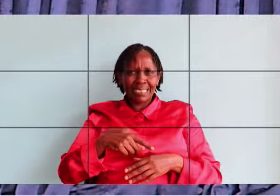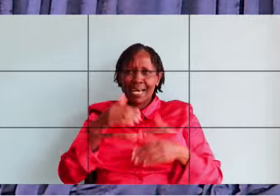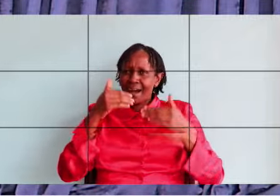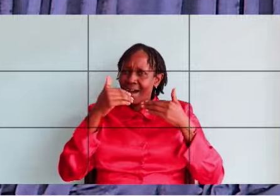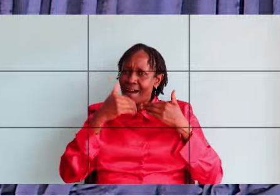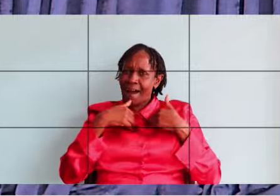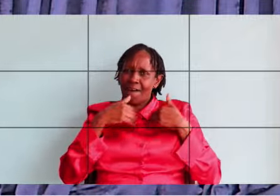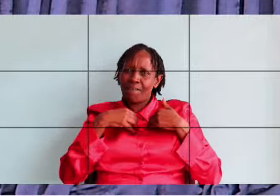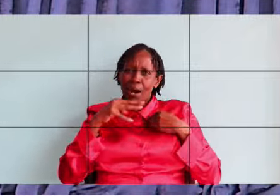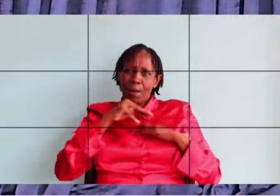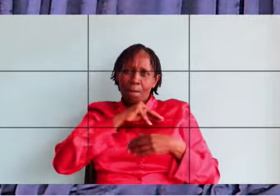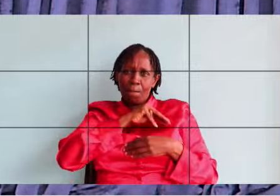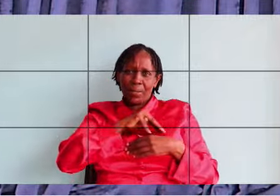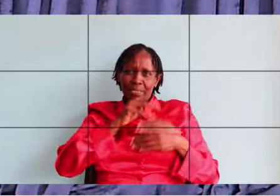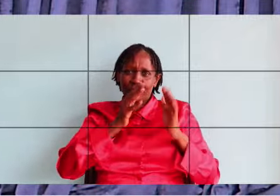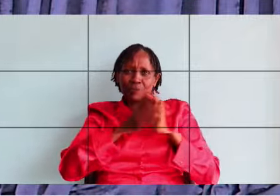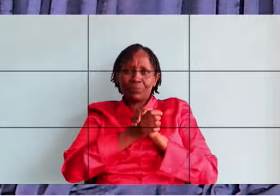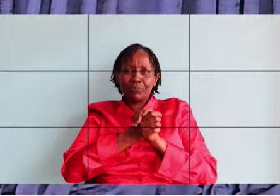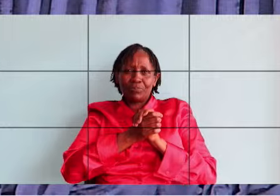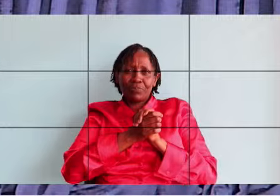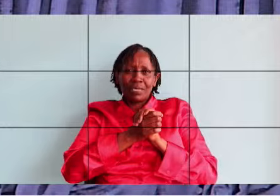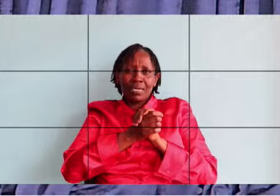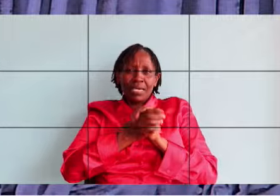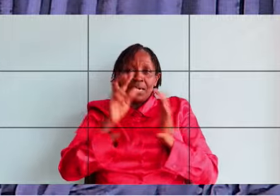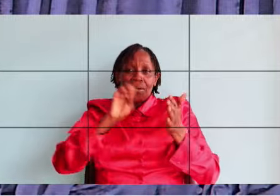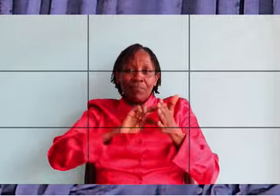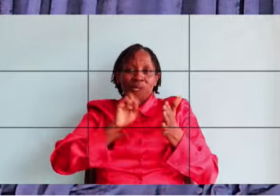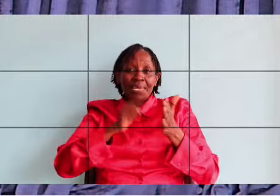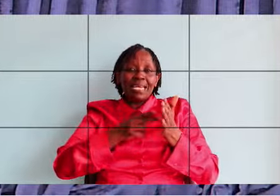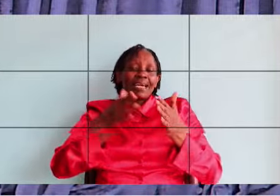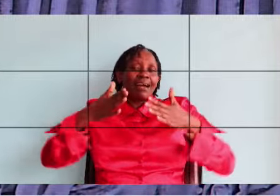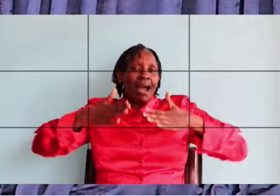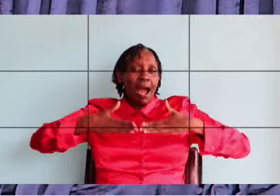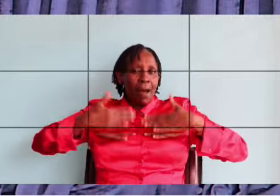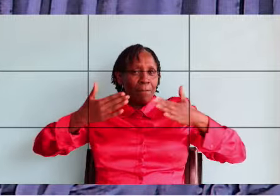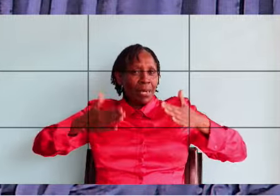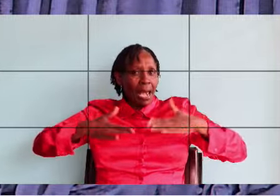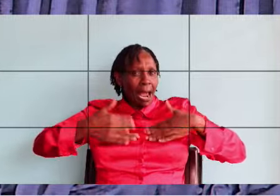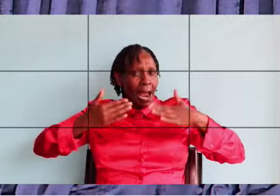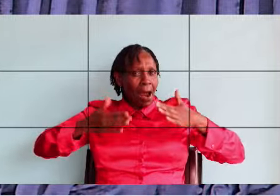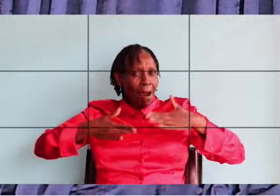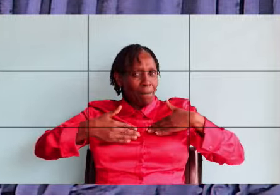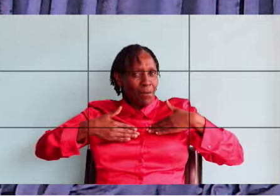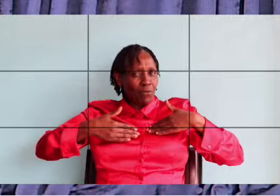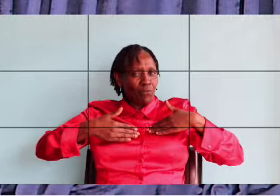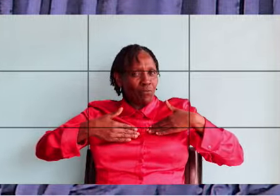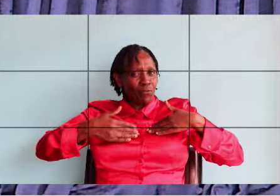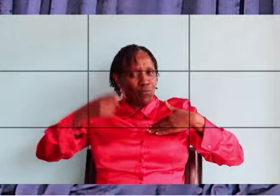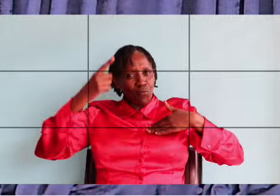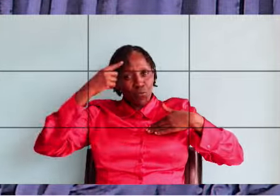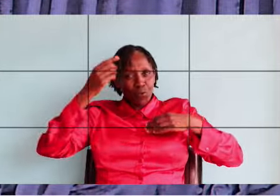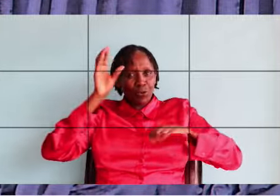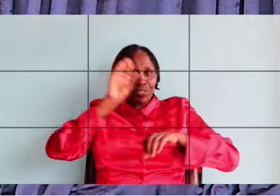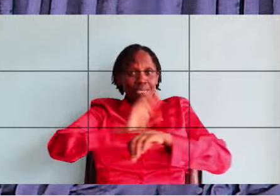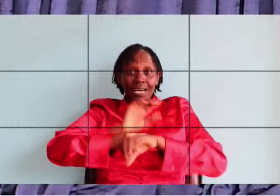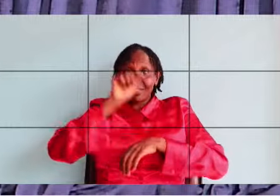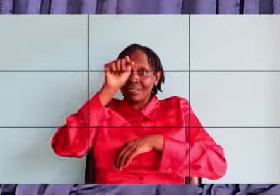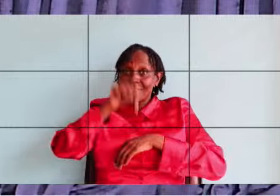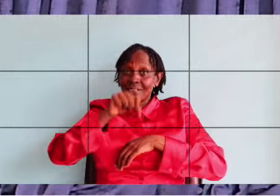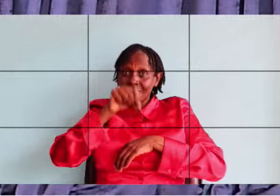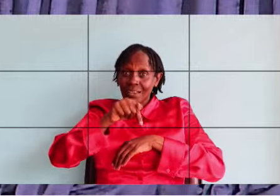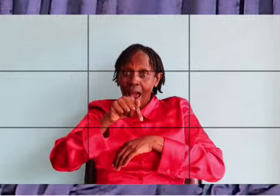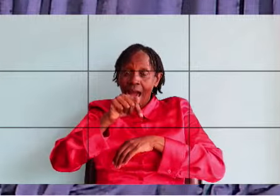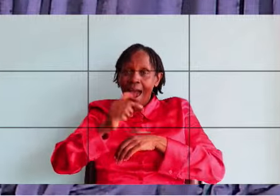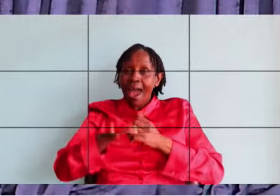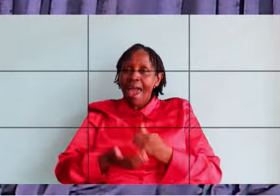of the Lord. So I'm eternally grateful for KCC. You helped me to define the vision. It was there, the